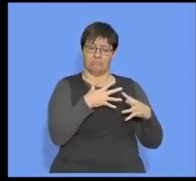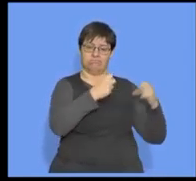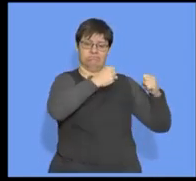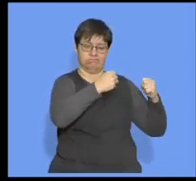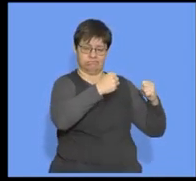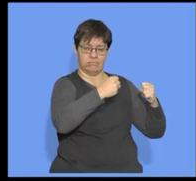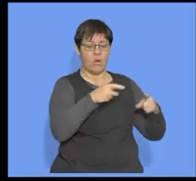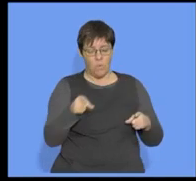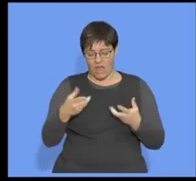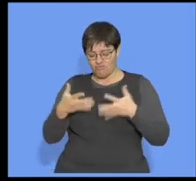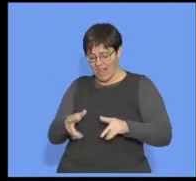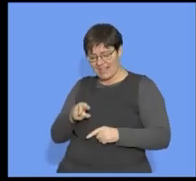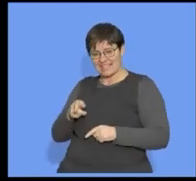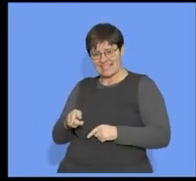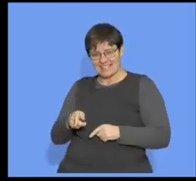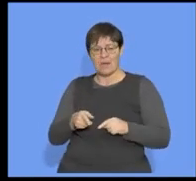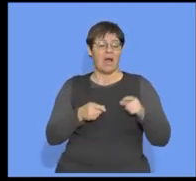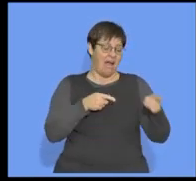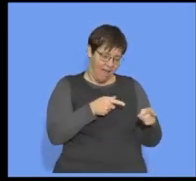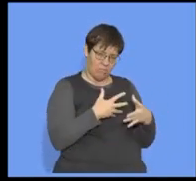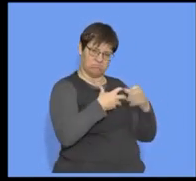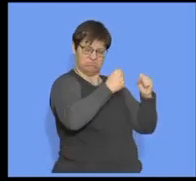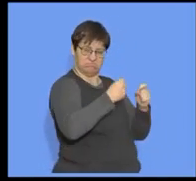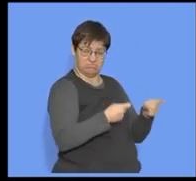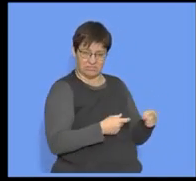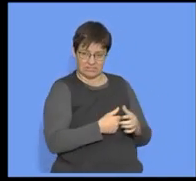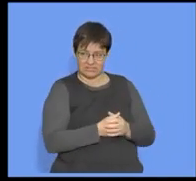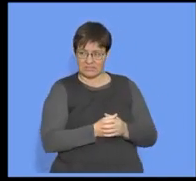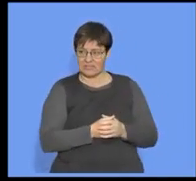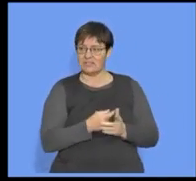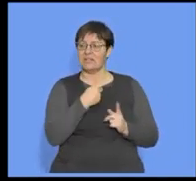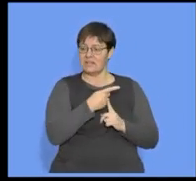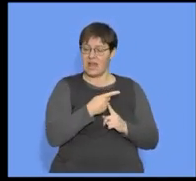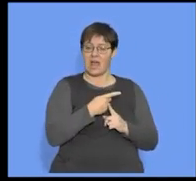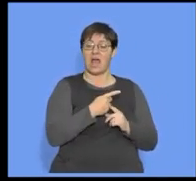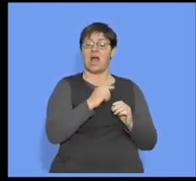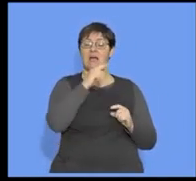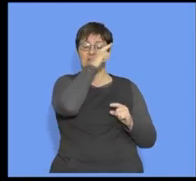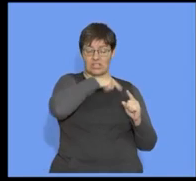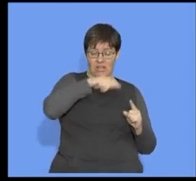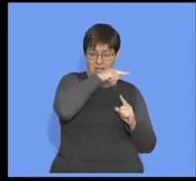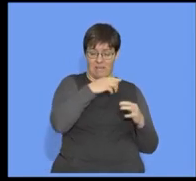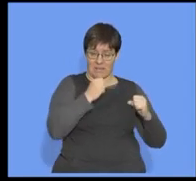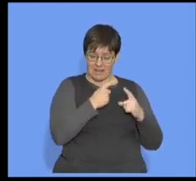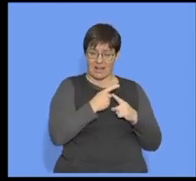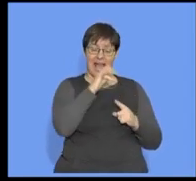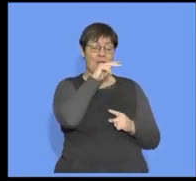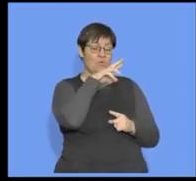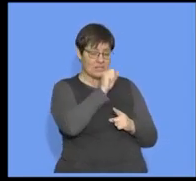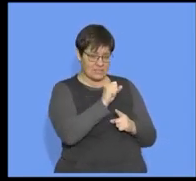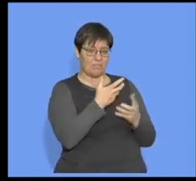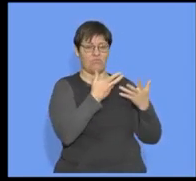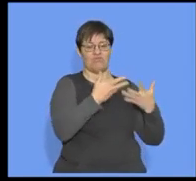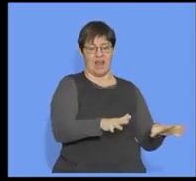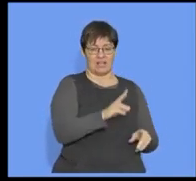what do? They cause the iris to contract. Then the circular muscles of the iris will